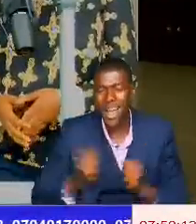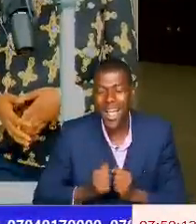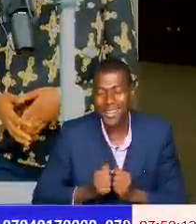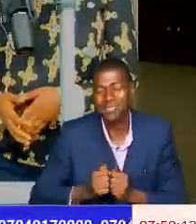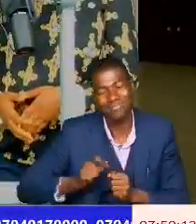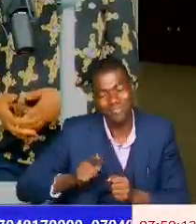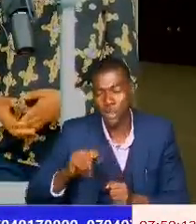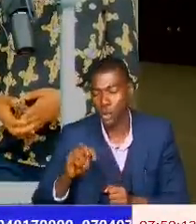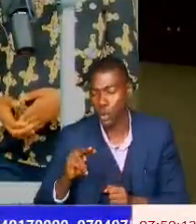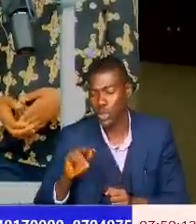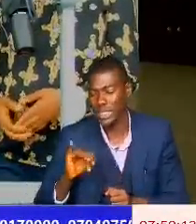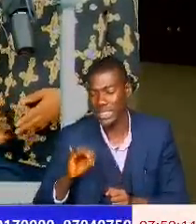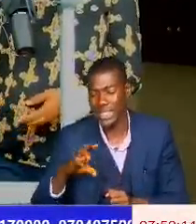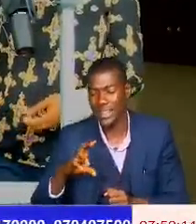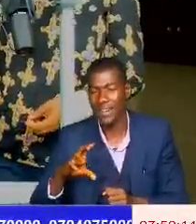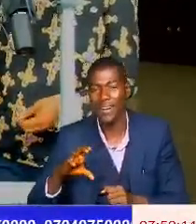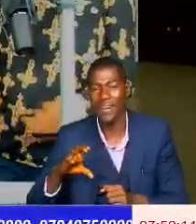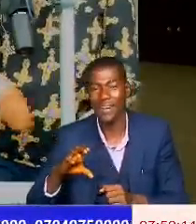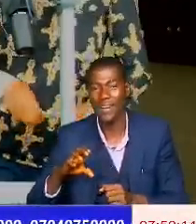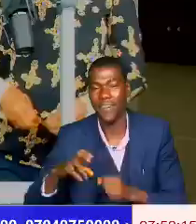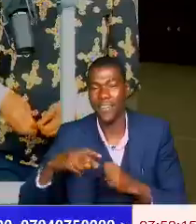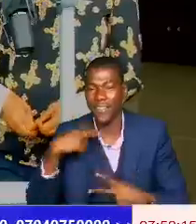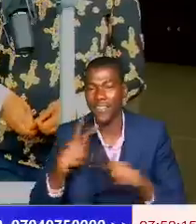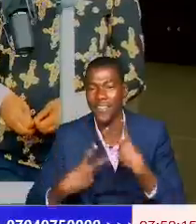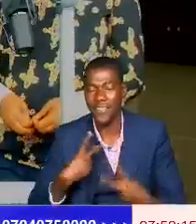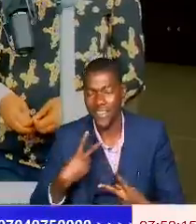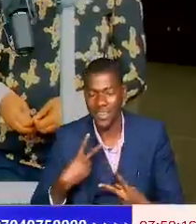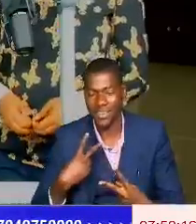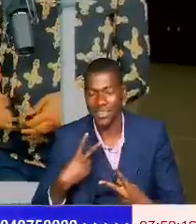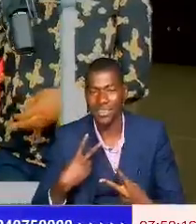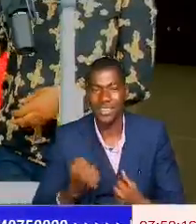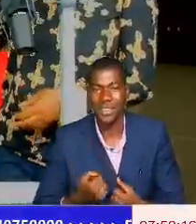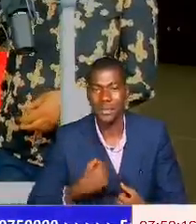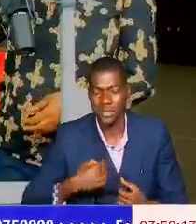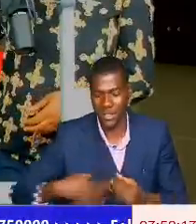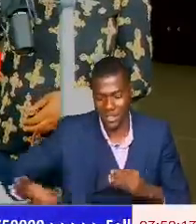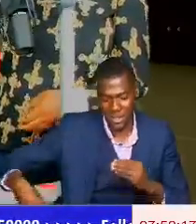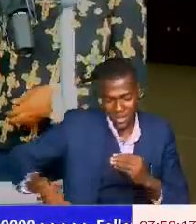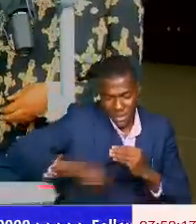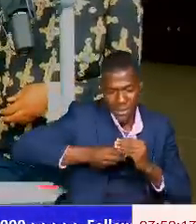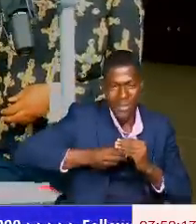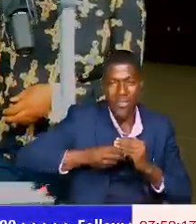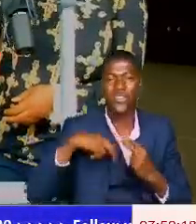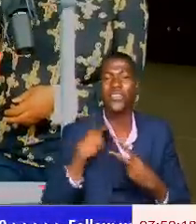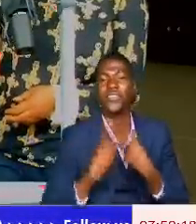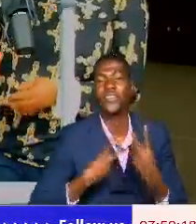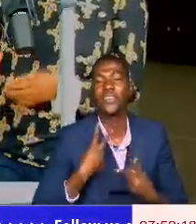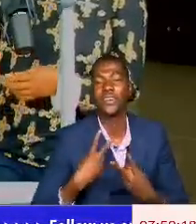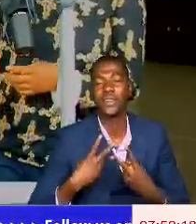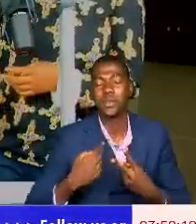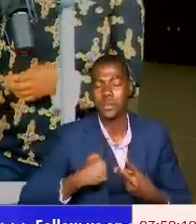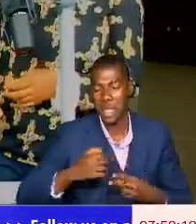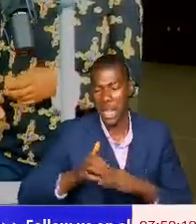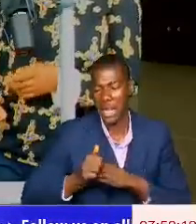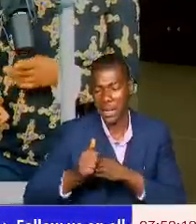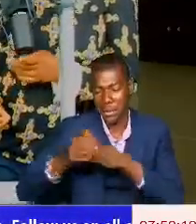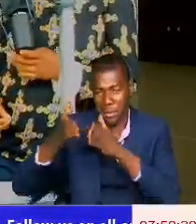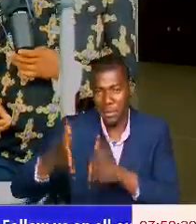Okay. Uh-huh. You never join voice for my own. Okay. My gang leader never give me,